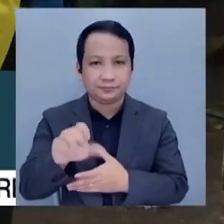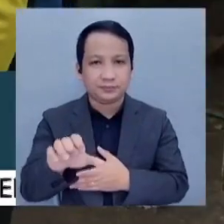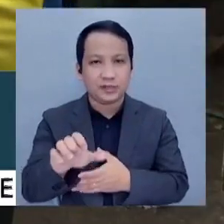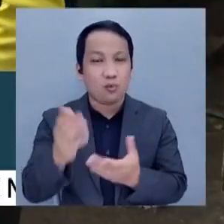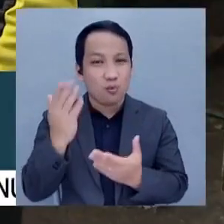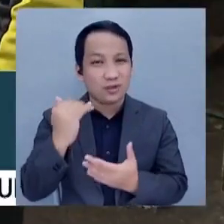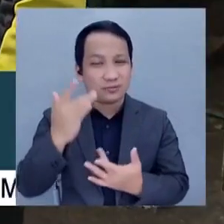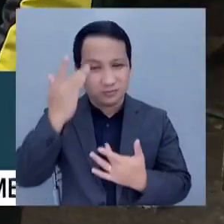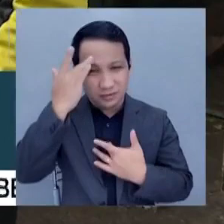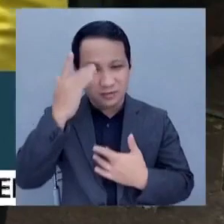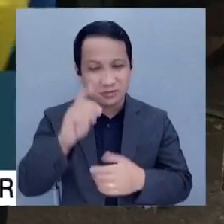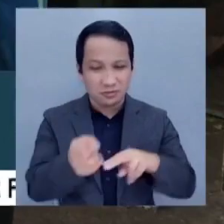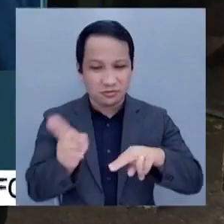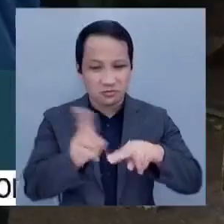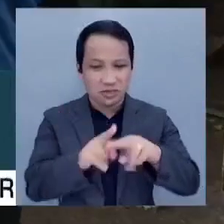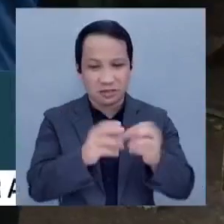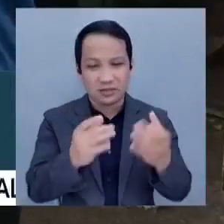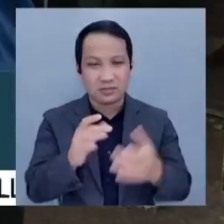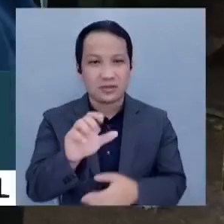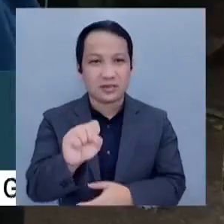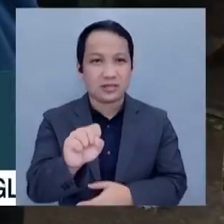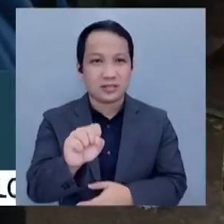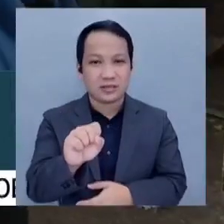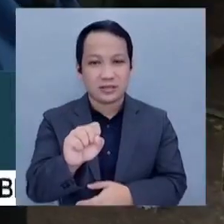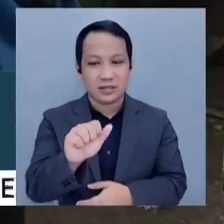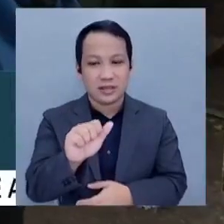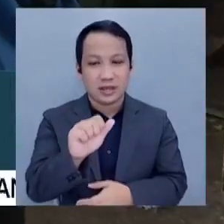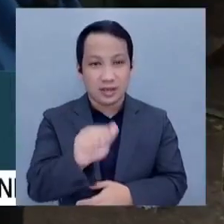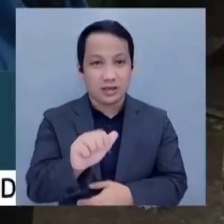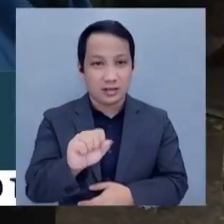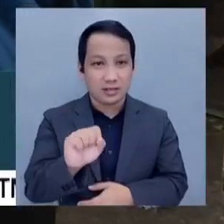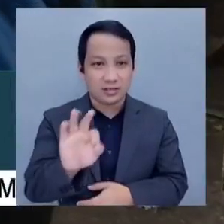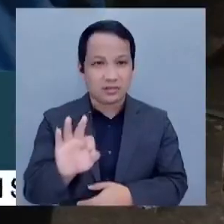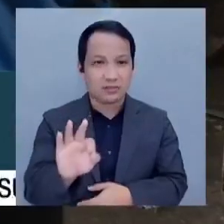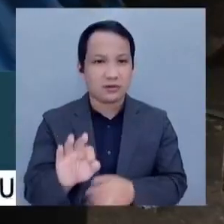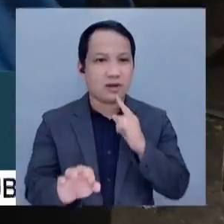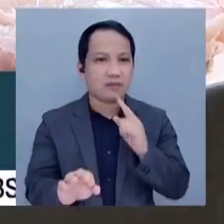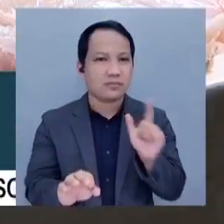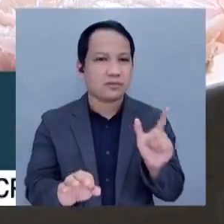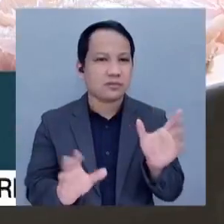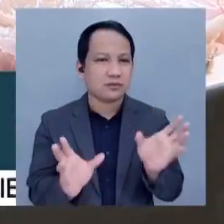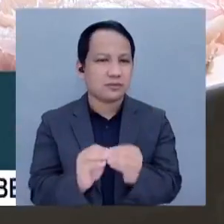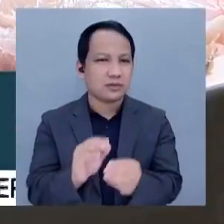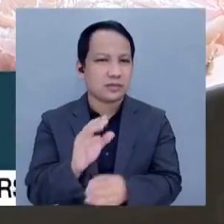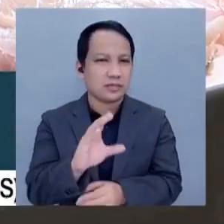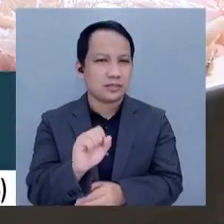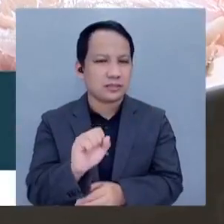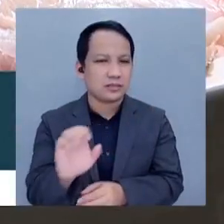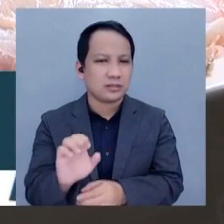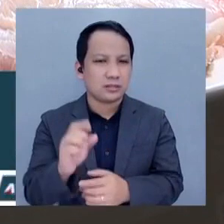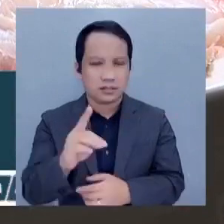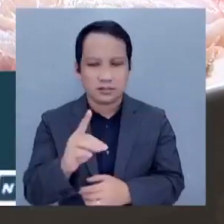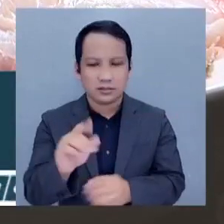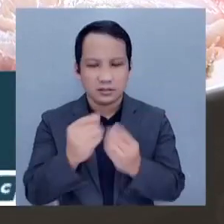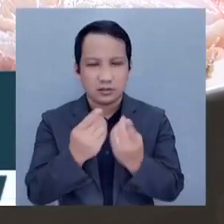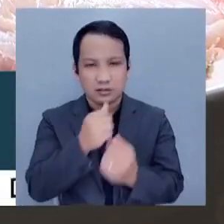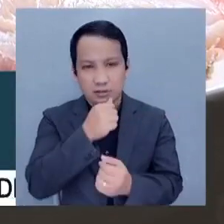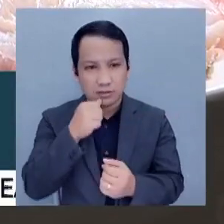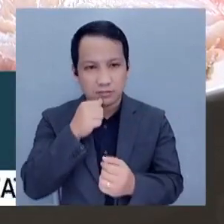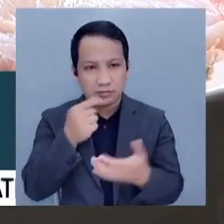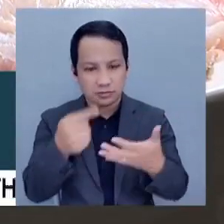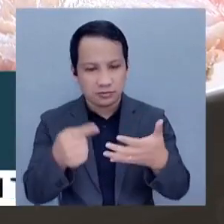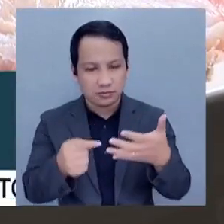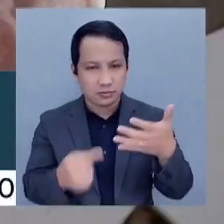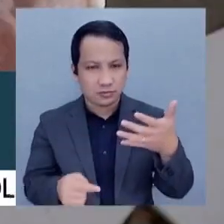rise. At least 19 provinces in the country have recorded cases of ASF. The DA is also checking the need to